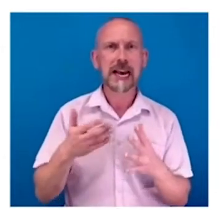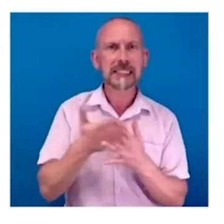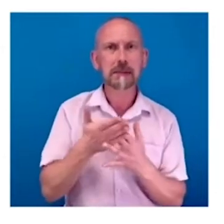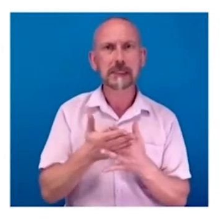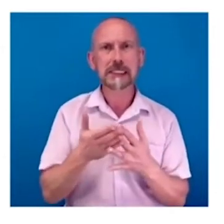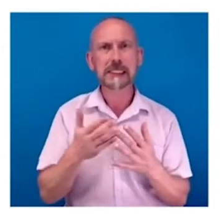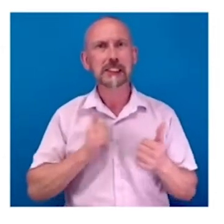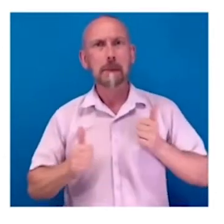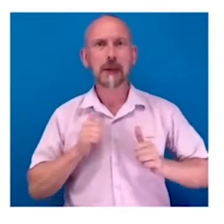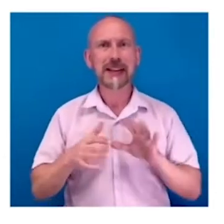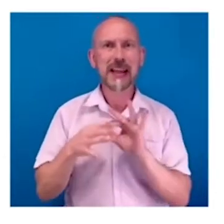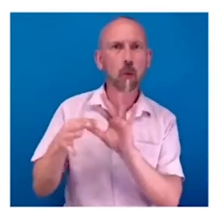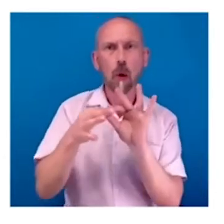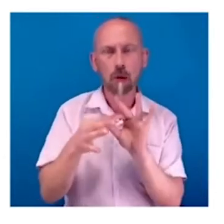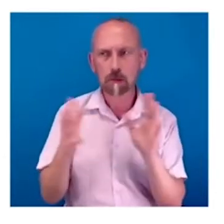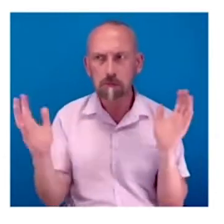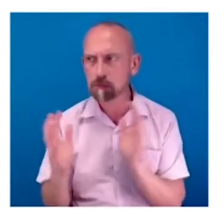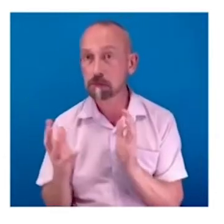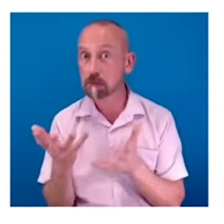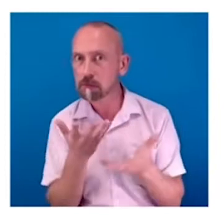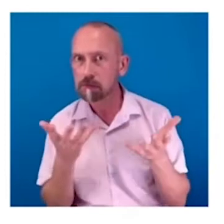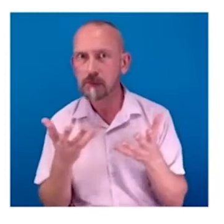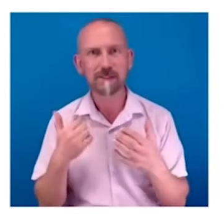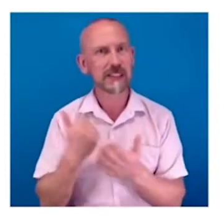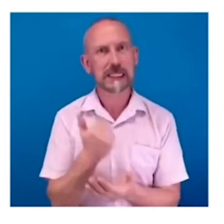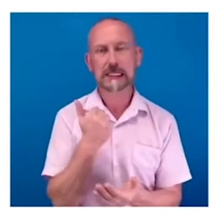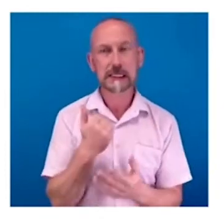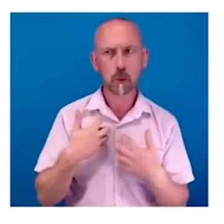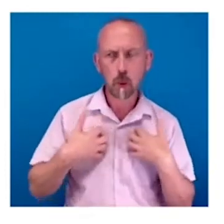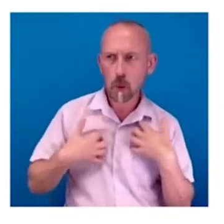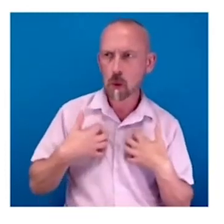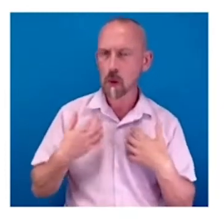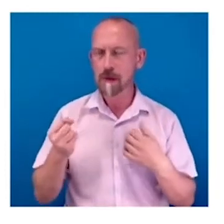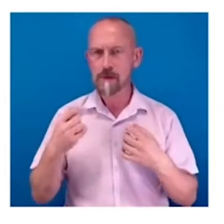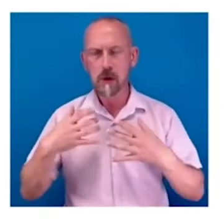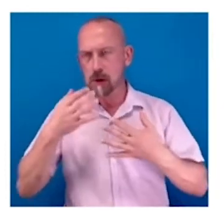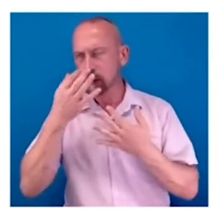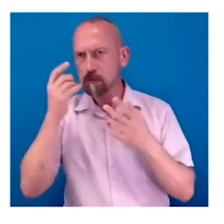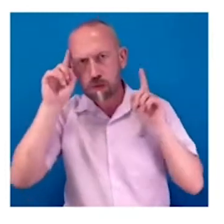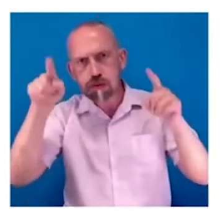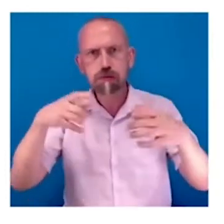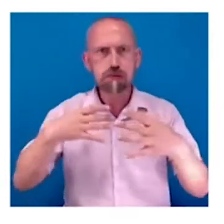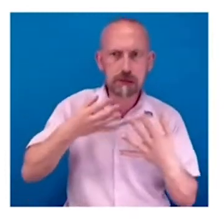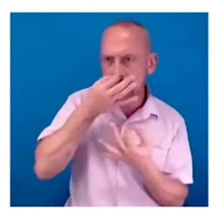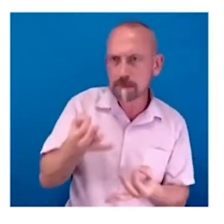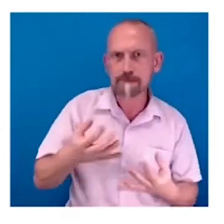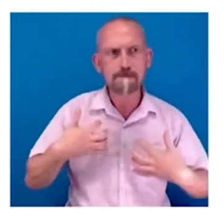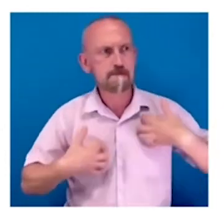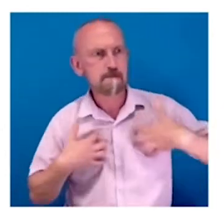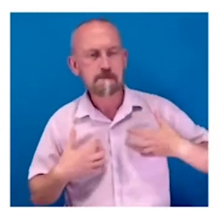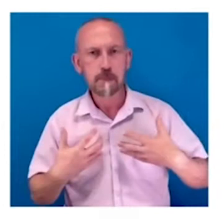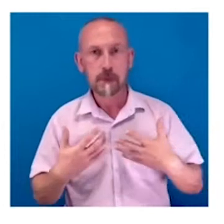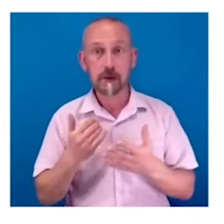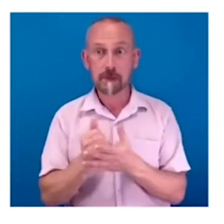Great to hear so many people being inspired and connected to each other. You know, the bringing people together